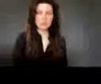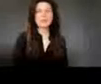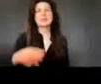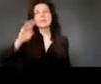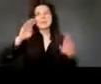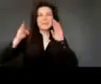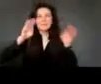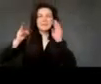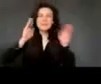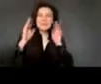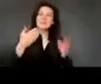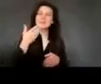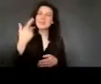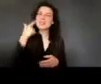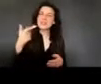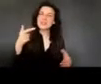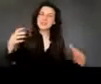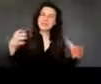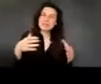everyone. Thank you all for joining us.